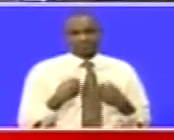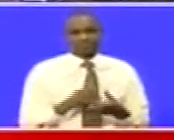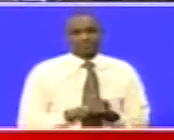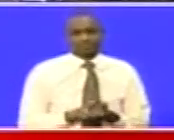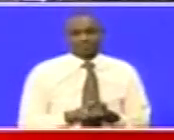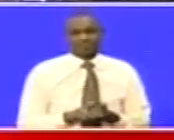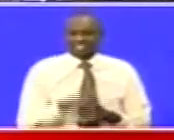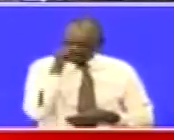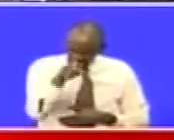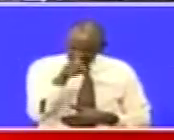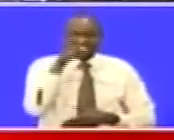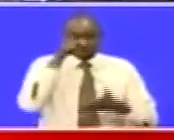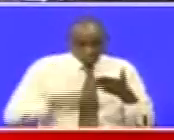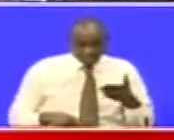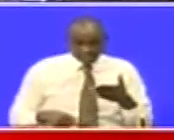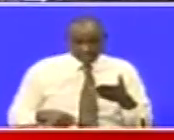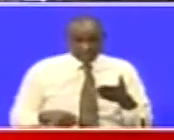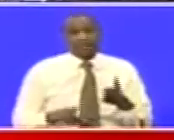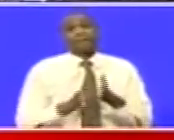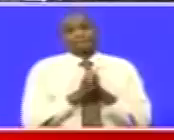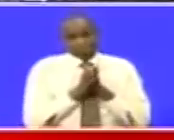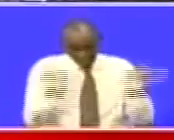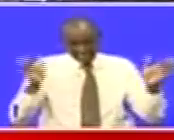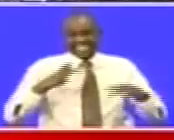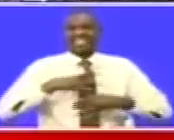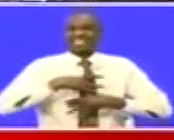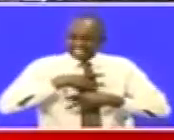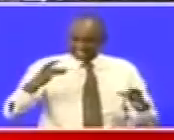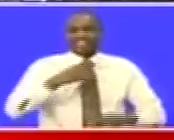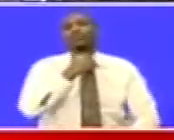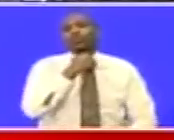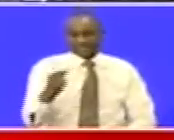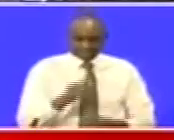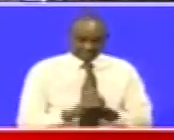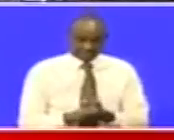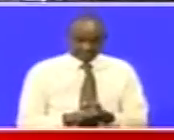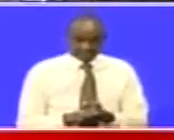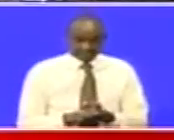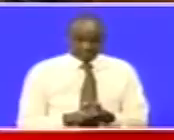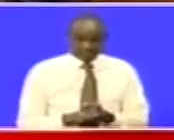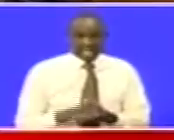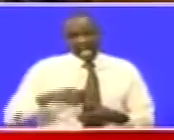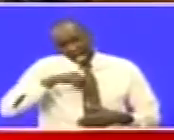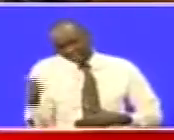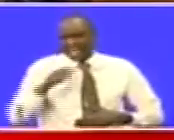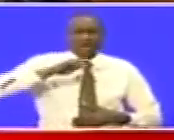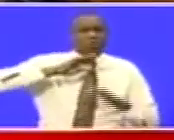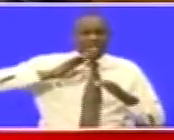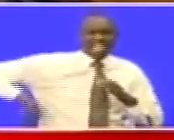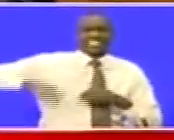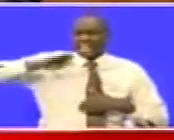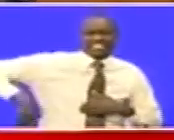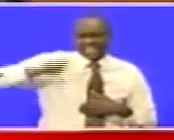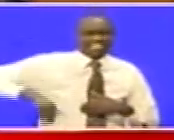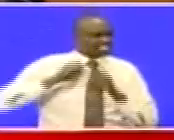judges. That is what public interest demands. Let's not have any further delay on